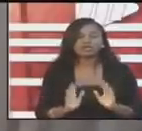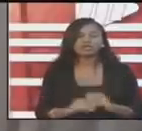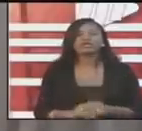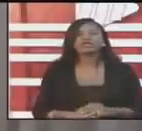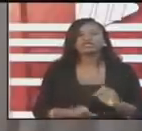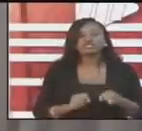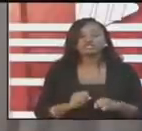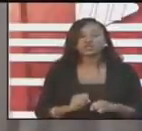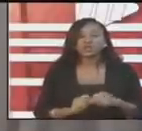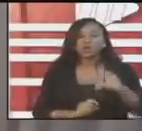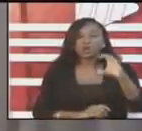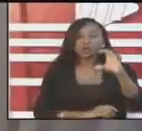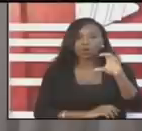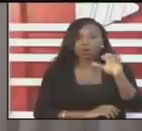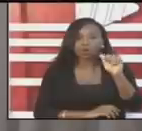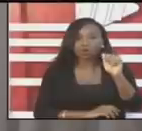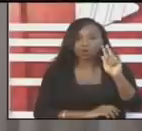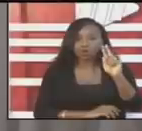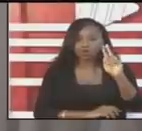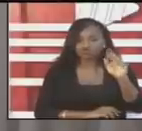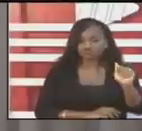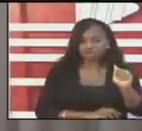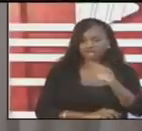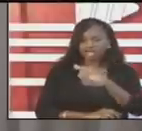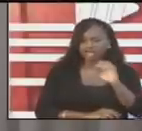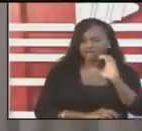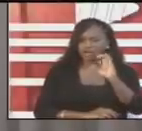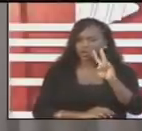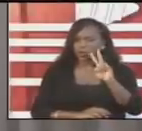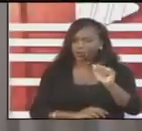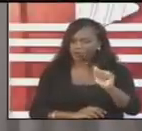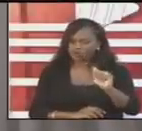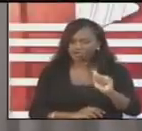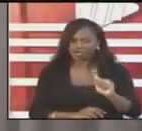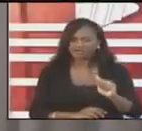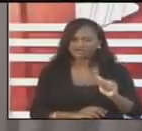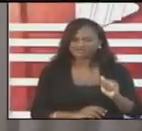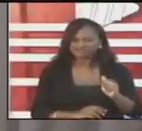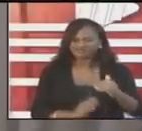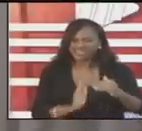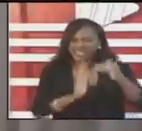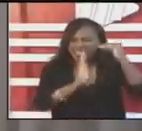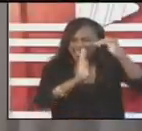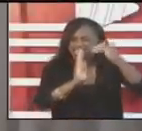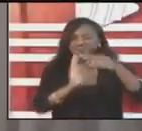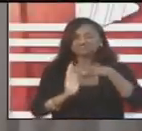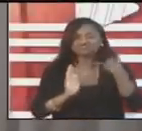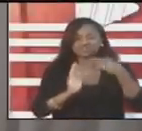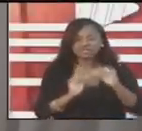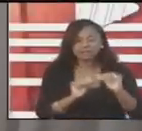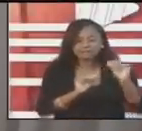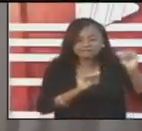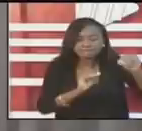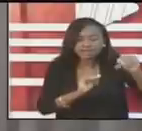Cora facility as well as the Kuva hospital. So those would have been a slightly higher risk. The other individuals would have been put into the other facilities,